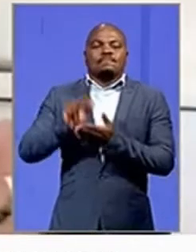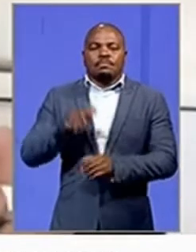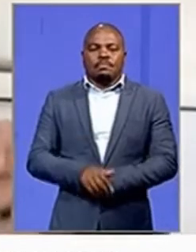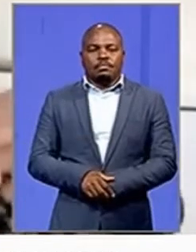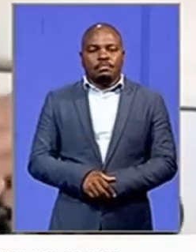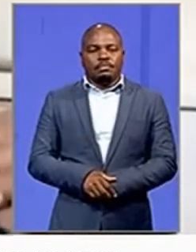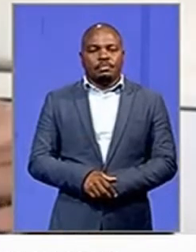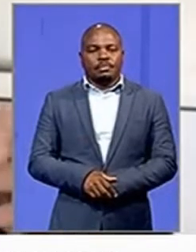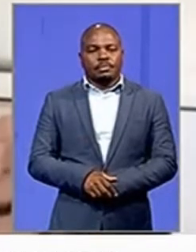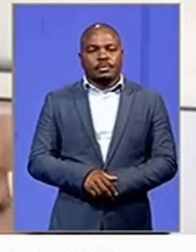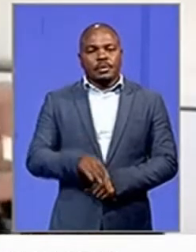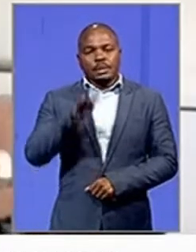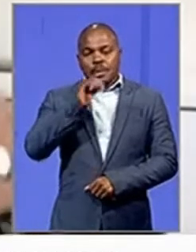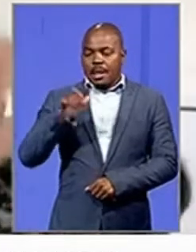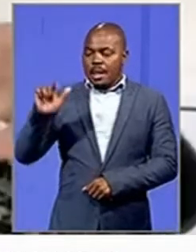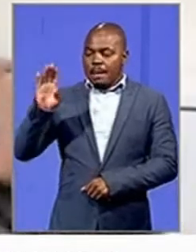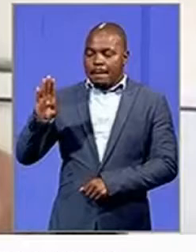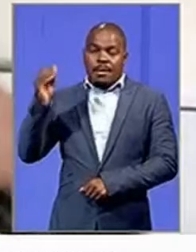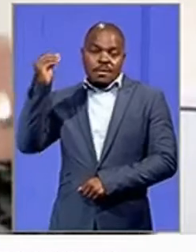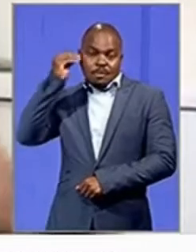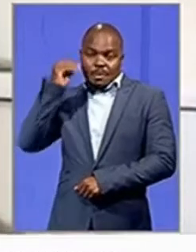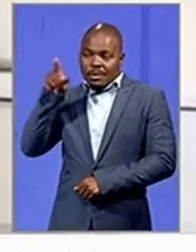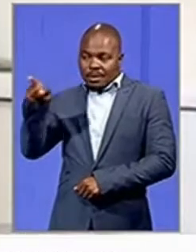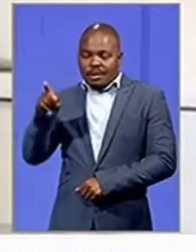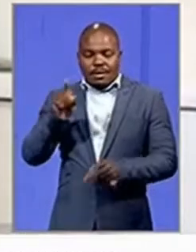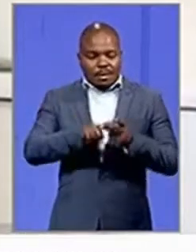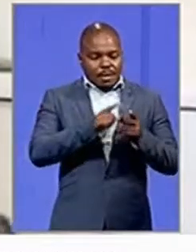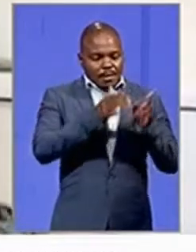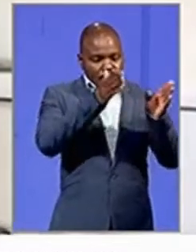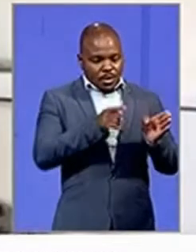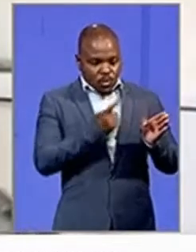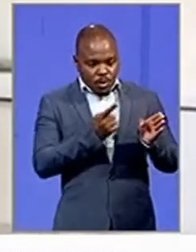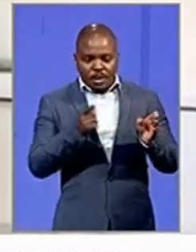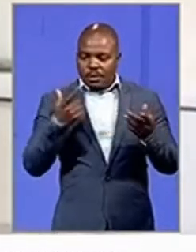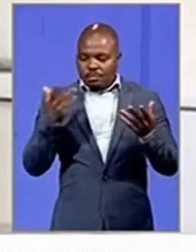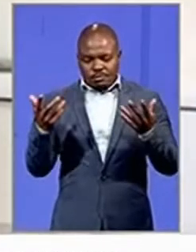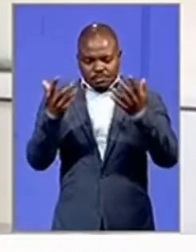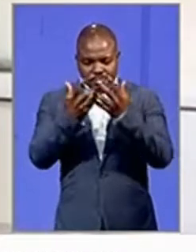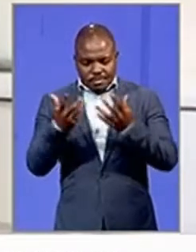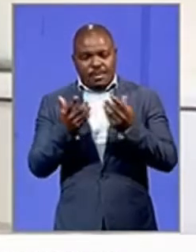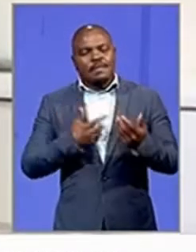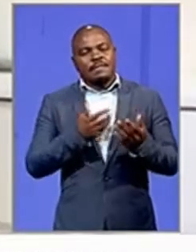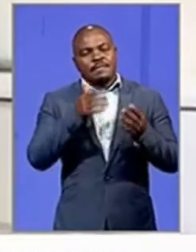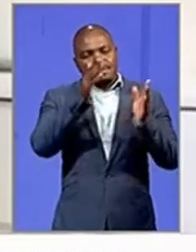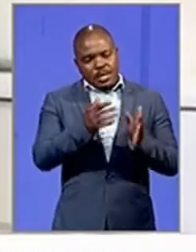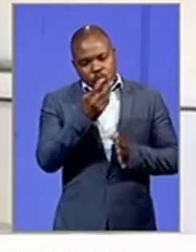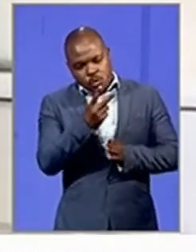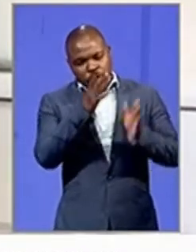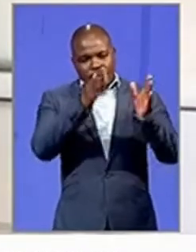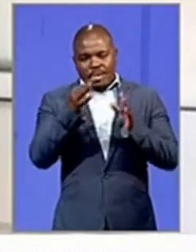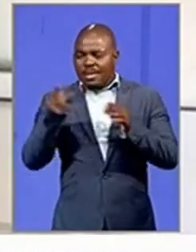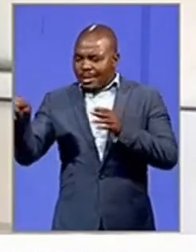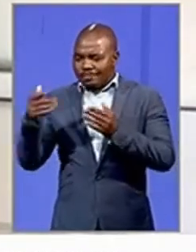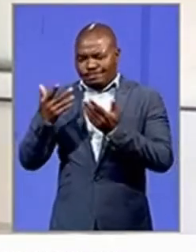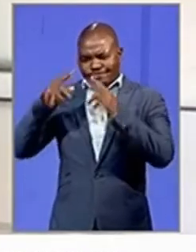will overlap with the lab data. The lab data overlaps with the phase 1 or phase 1, phase 2, phase 3. These studies overlap.